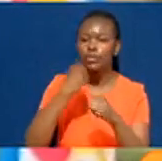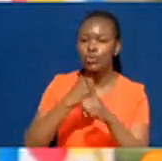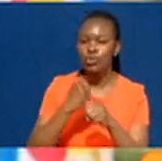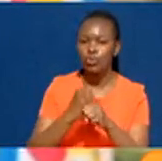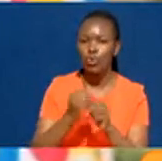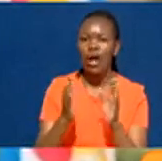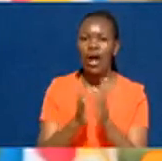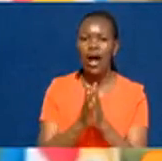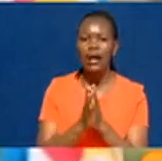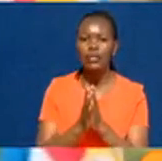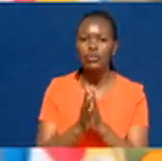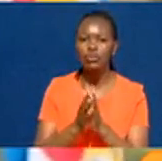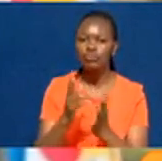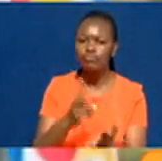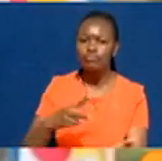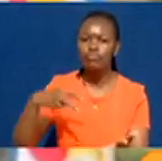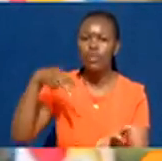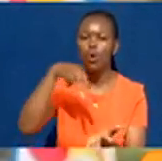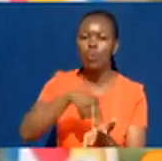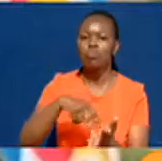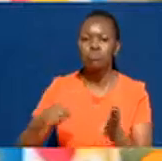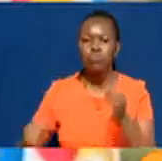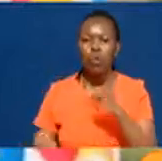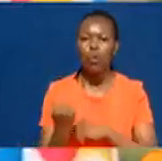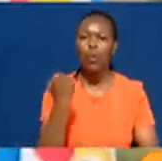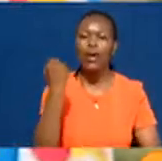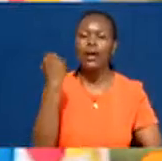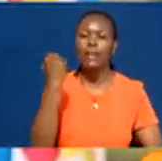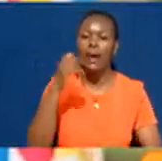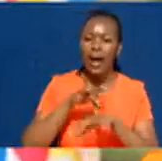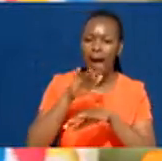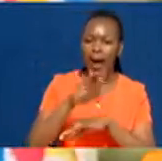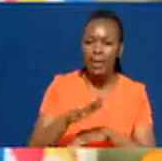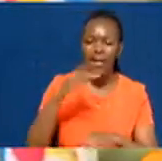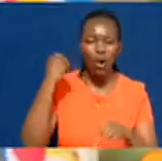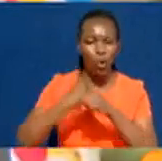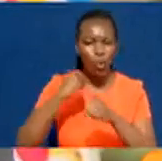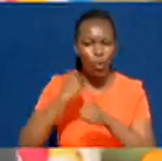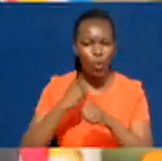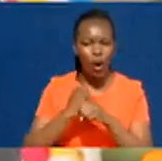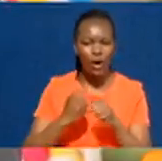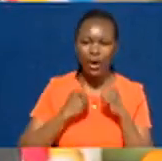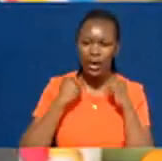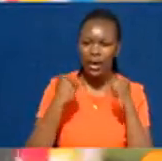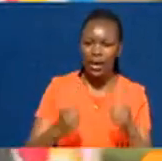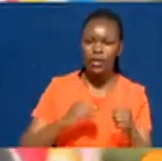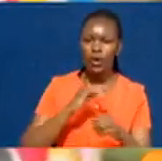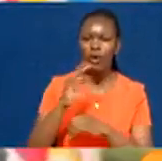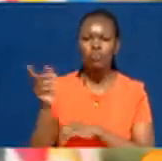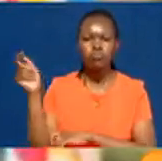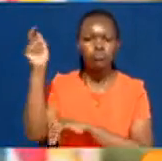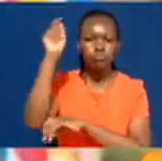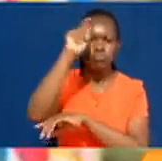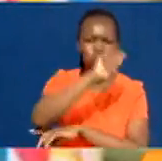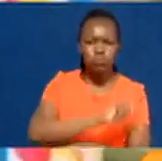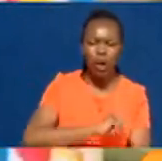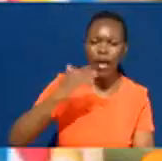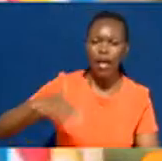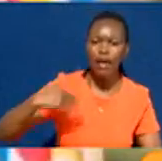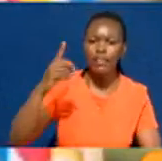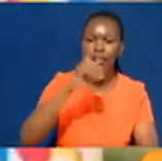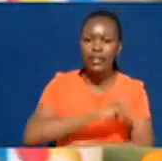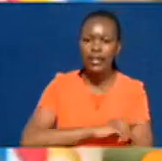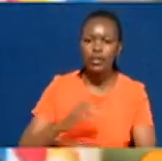and to rise up early, work hard all day, every day, so that we can realize it